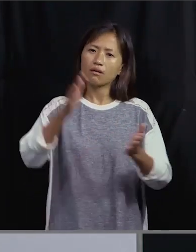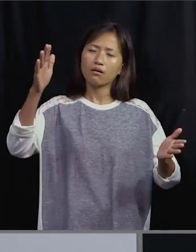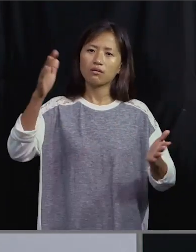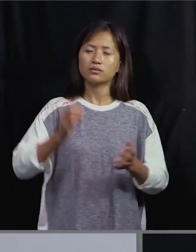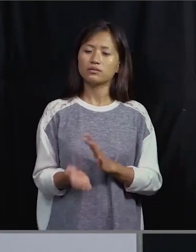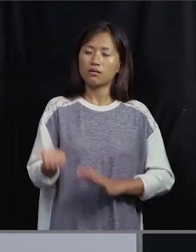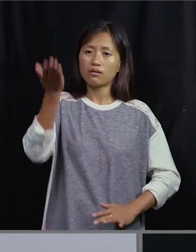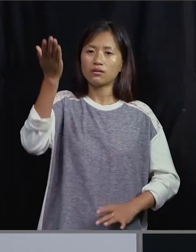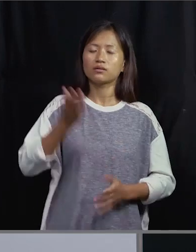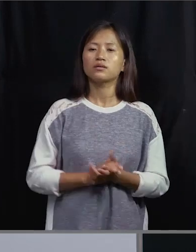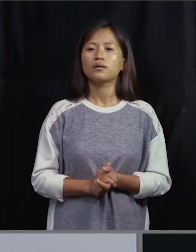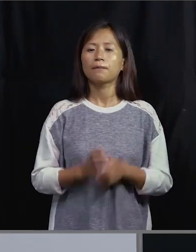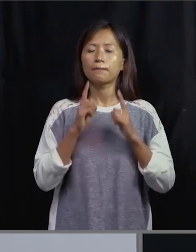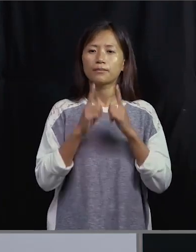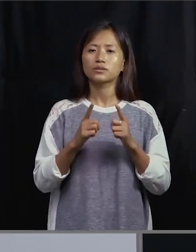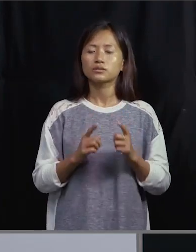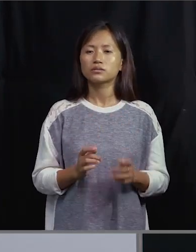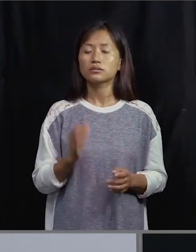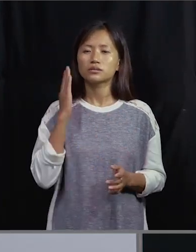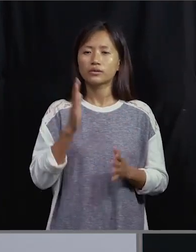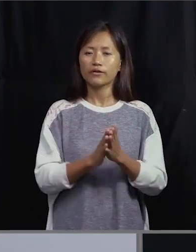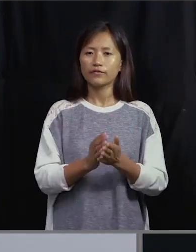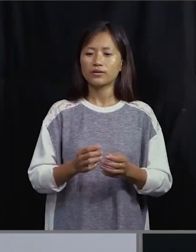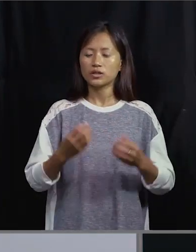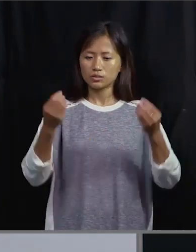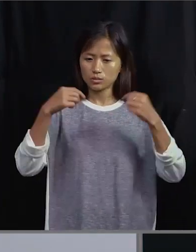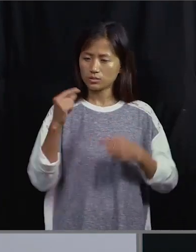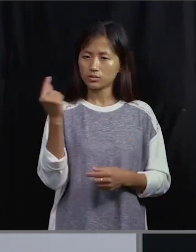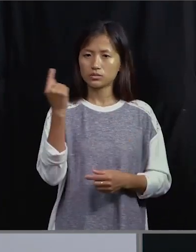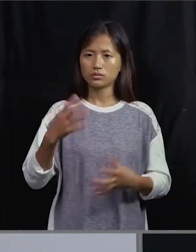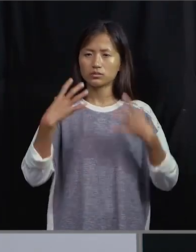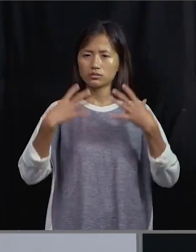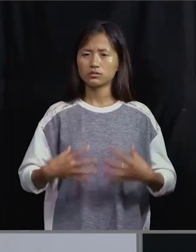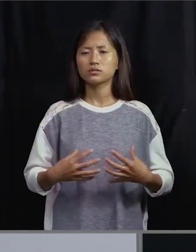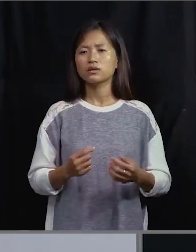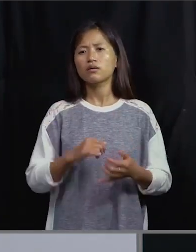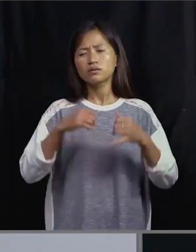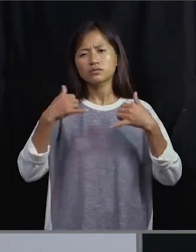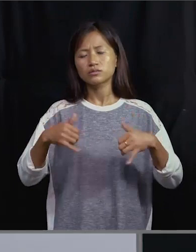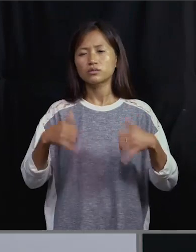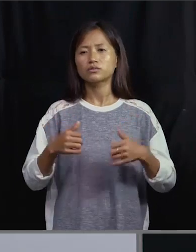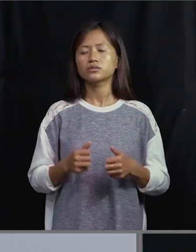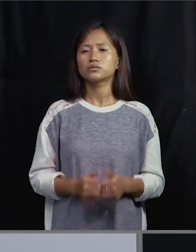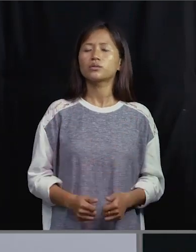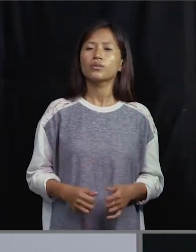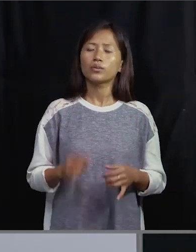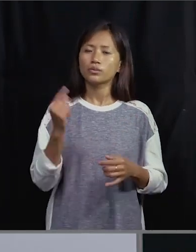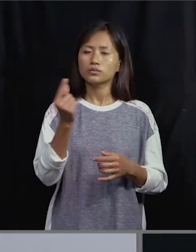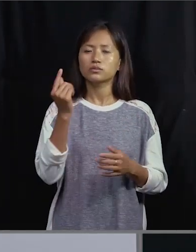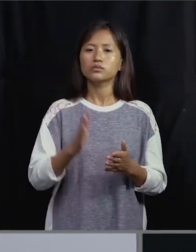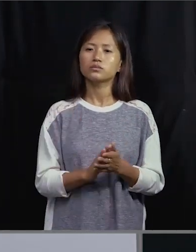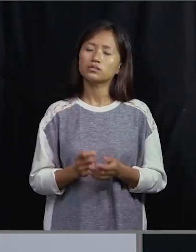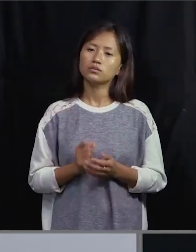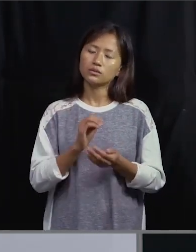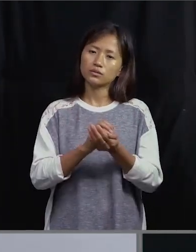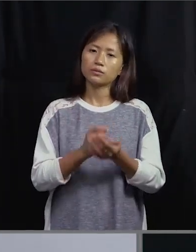very high. But since you have habituated in wearing this sportswear, even when the price is very high, you keep on